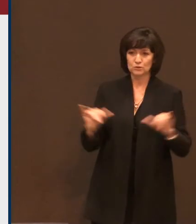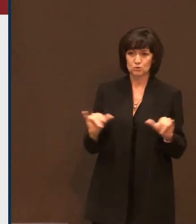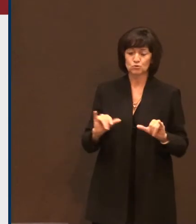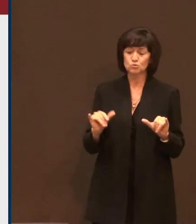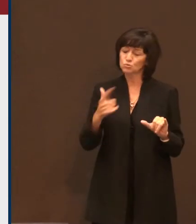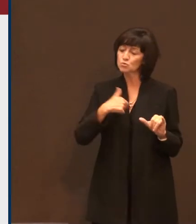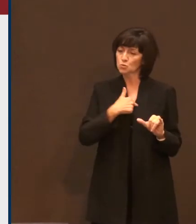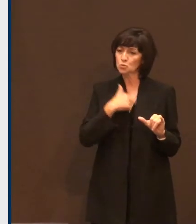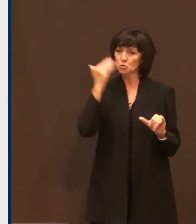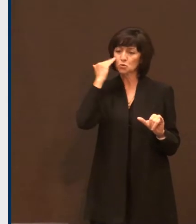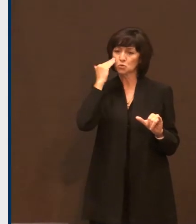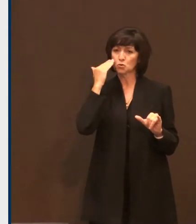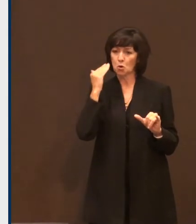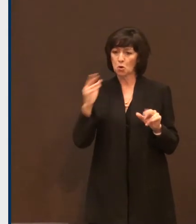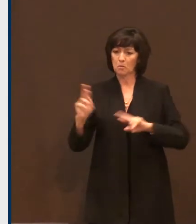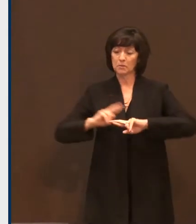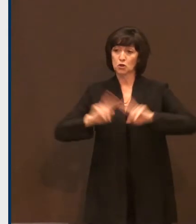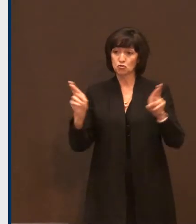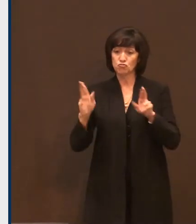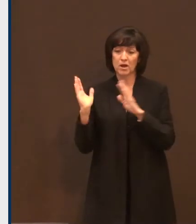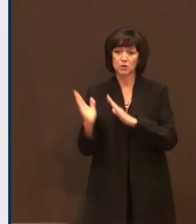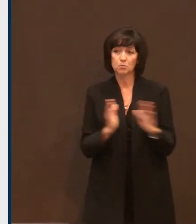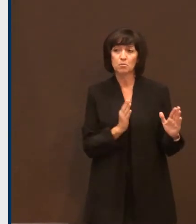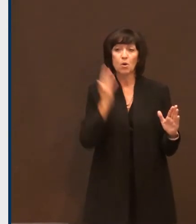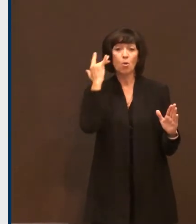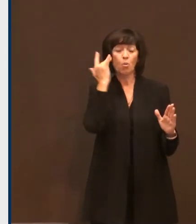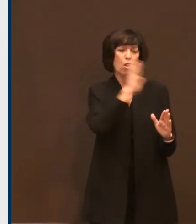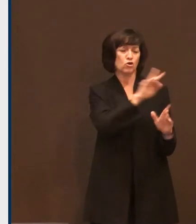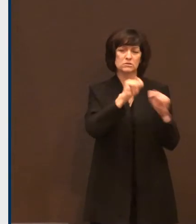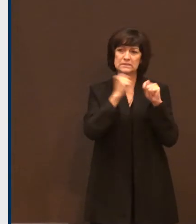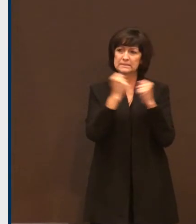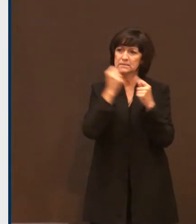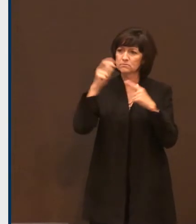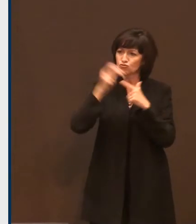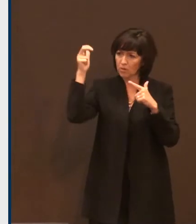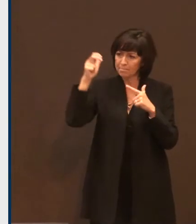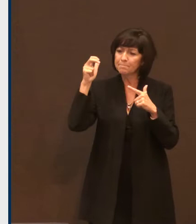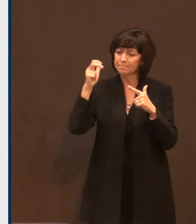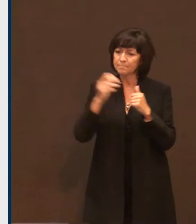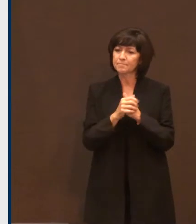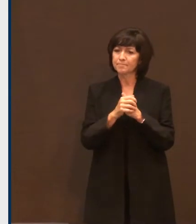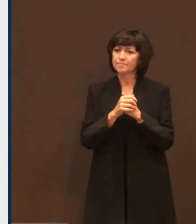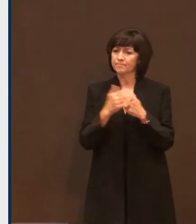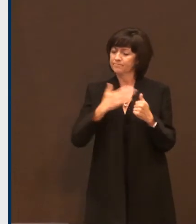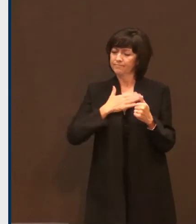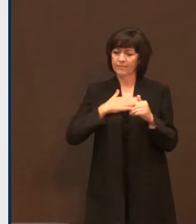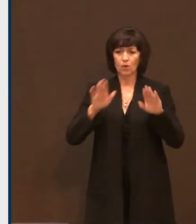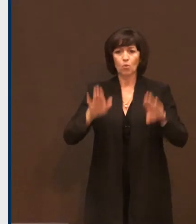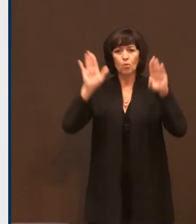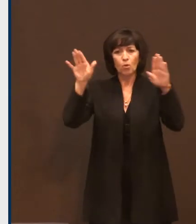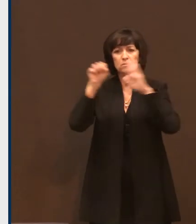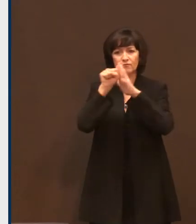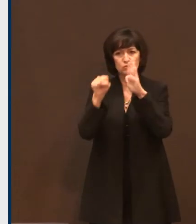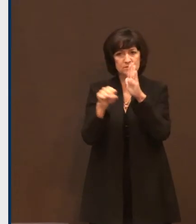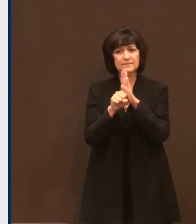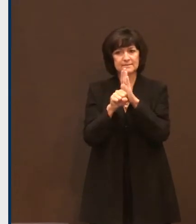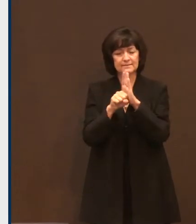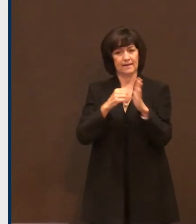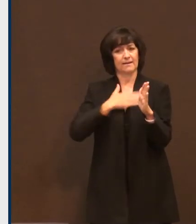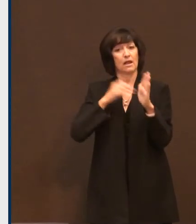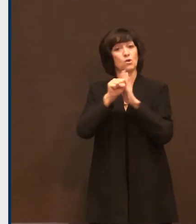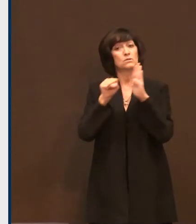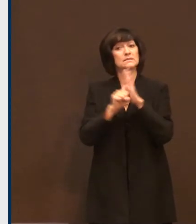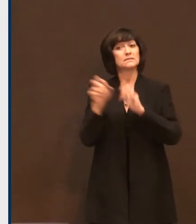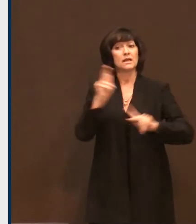team, AJ, and we got great partners there. One of the great things about our wonderful state is people really pull